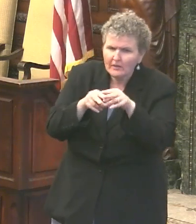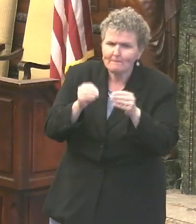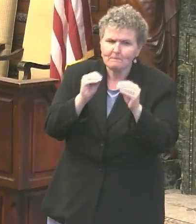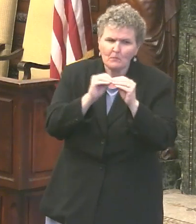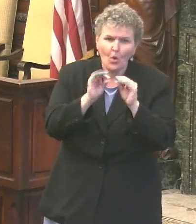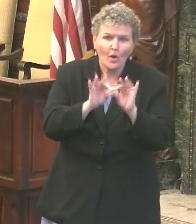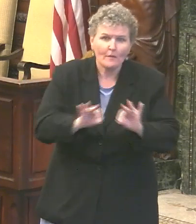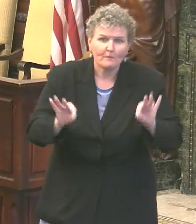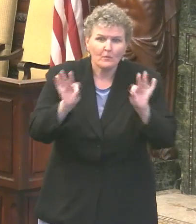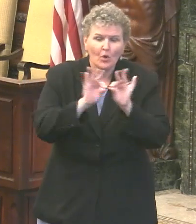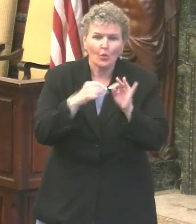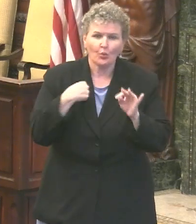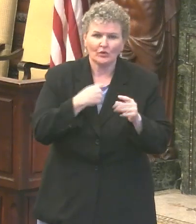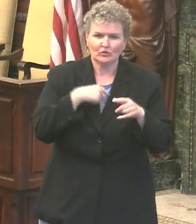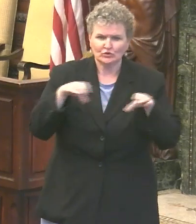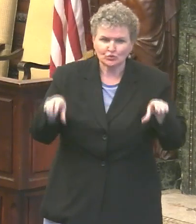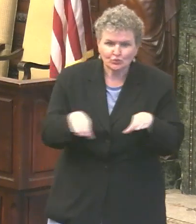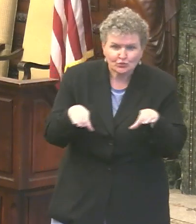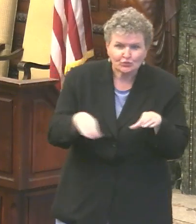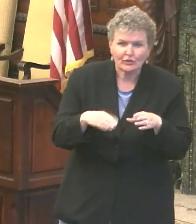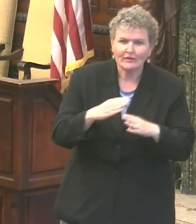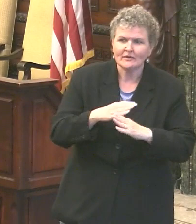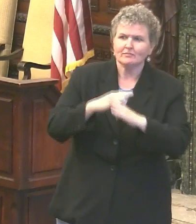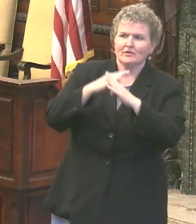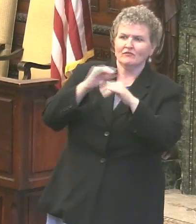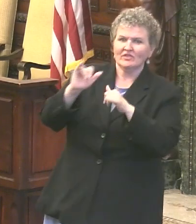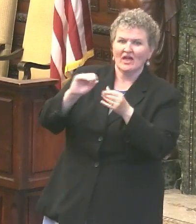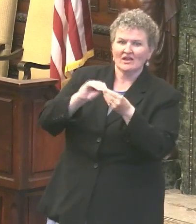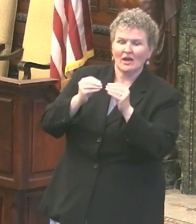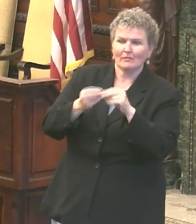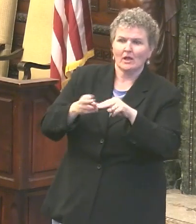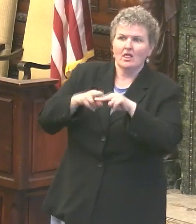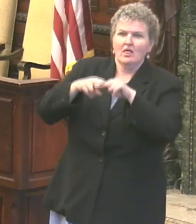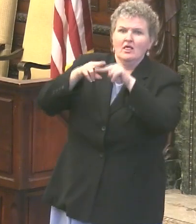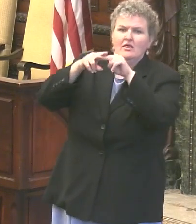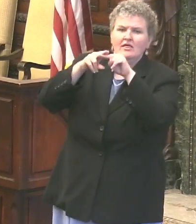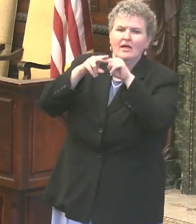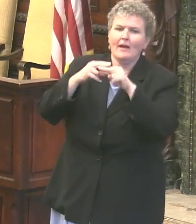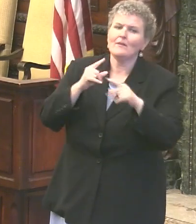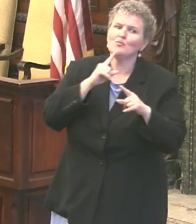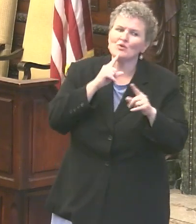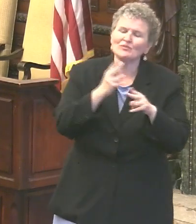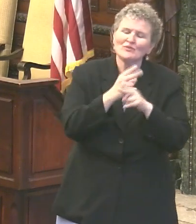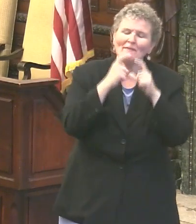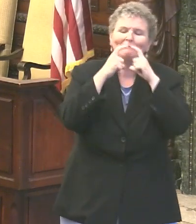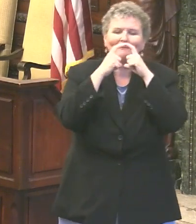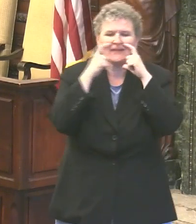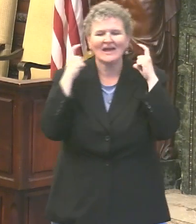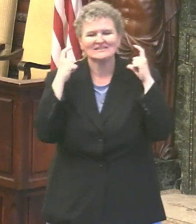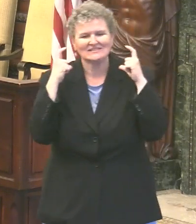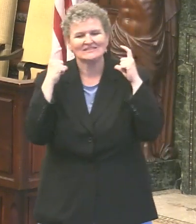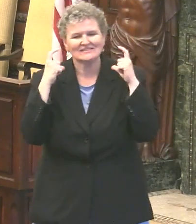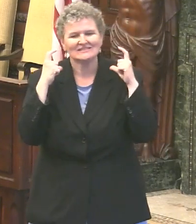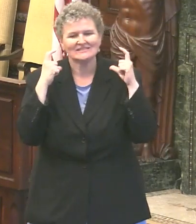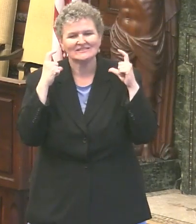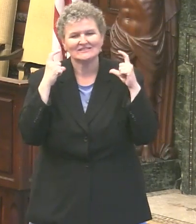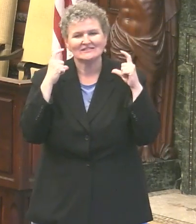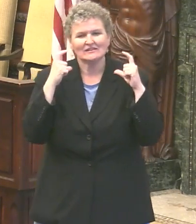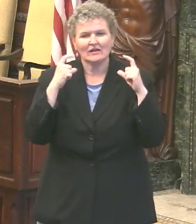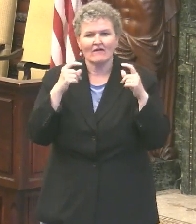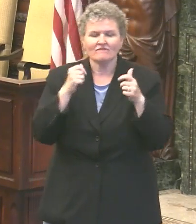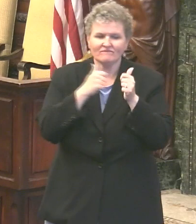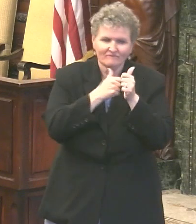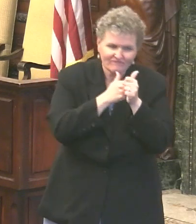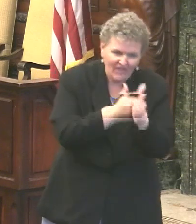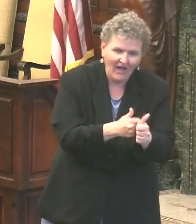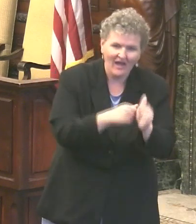be doing to prevent a rise? Well, mask wearing is the most important thing, but then all these other safety guidelines.